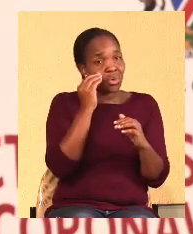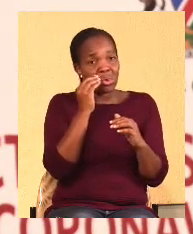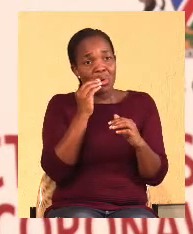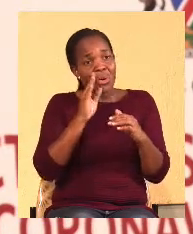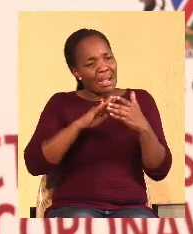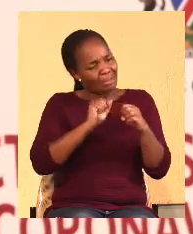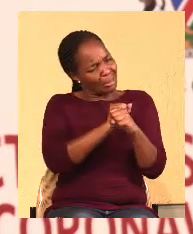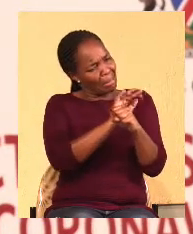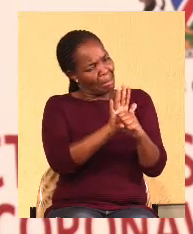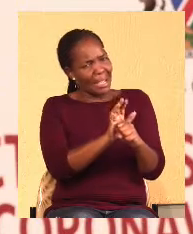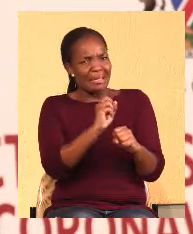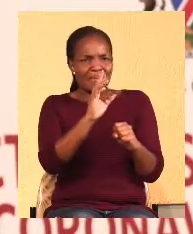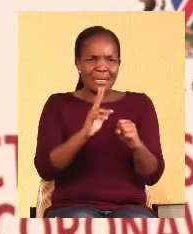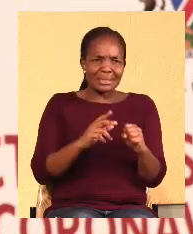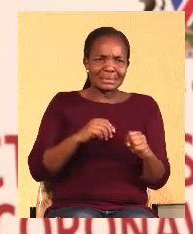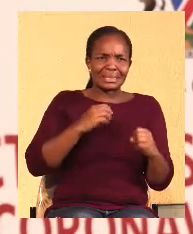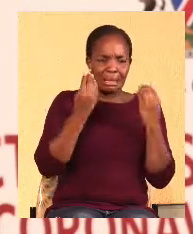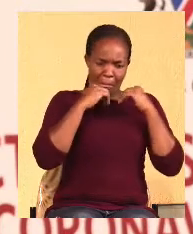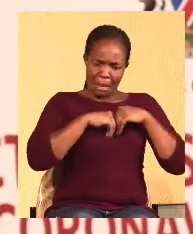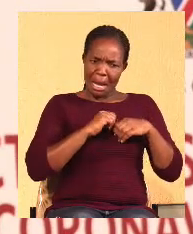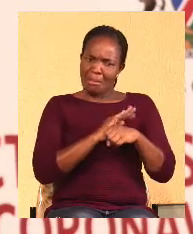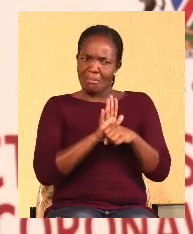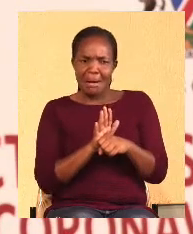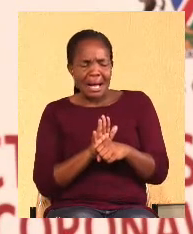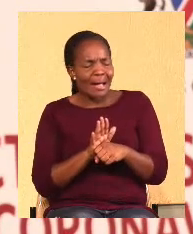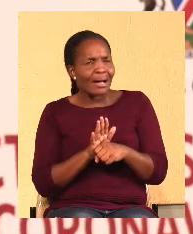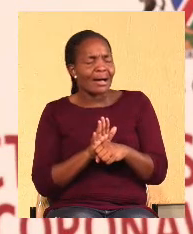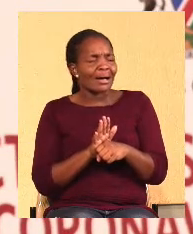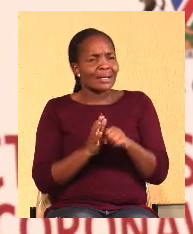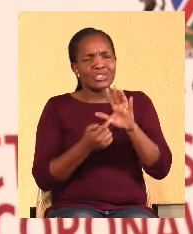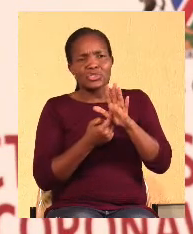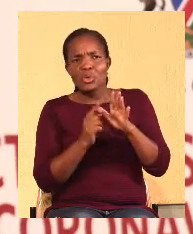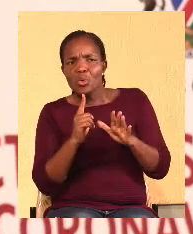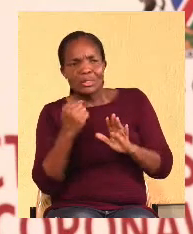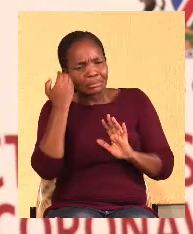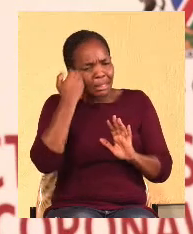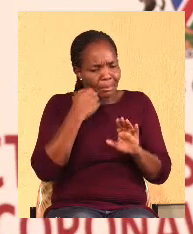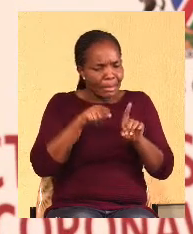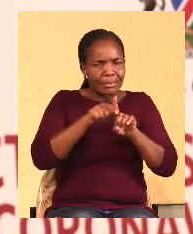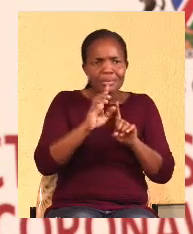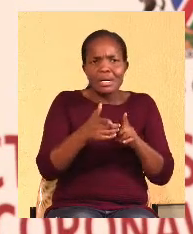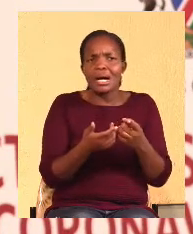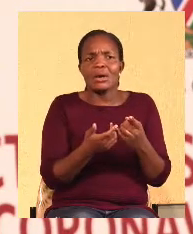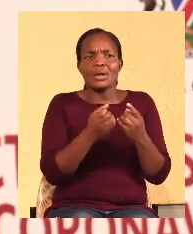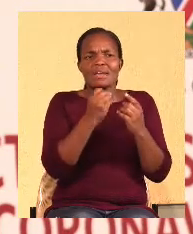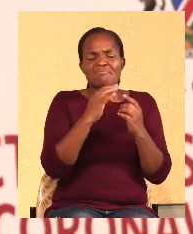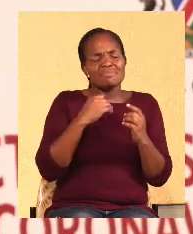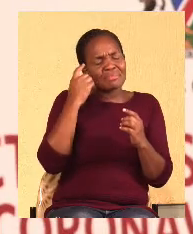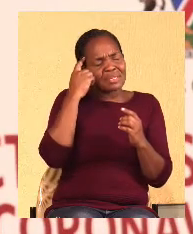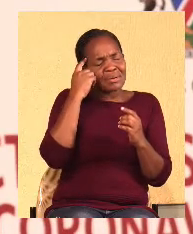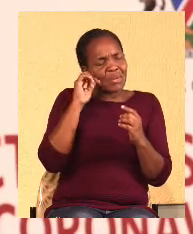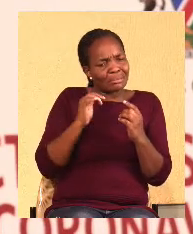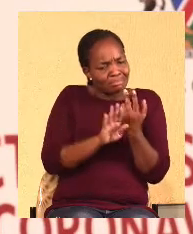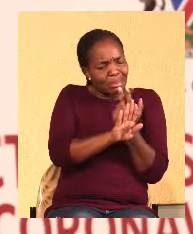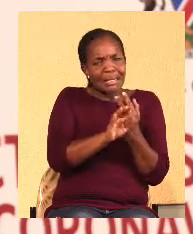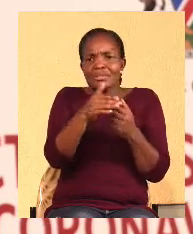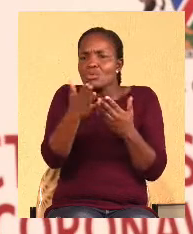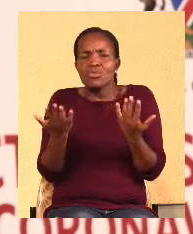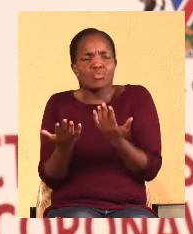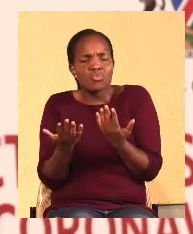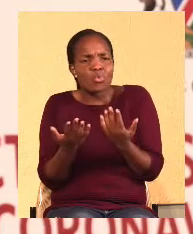disease, how to prevent the disease, where they can go for testing, or people having signs